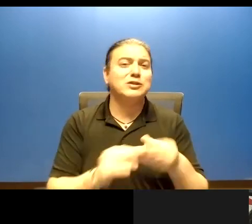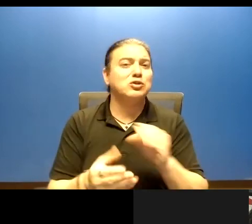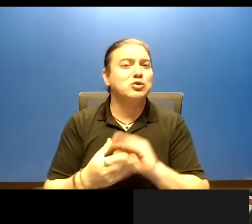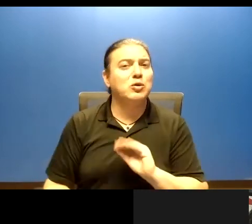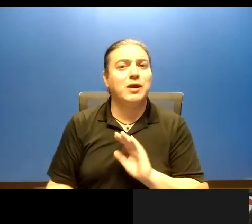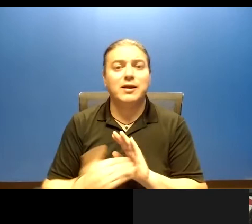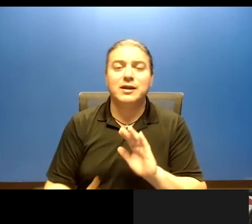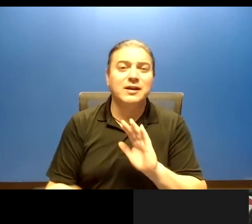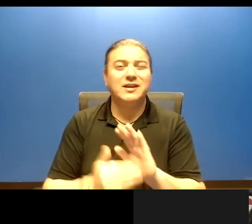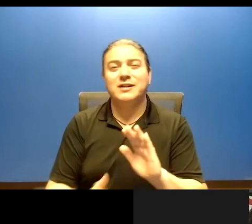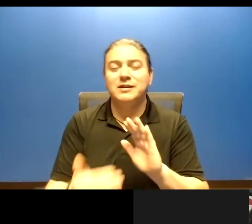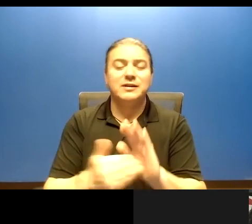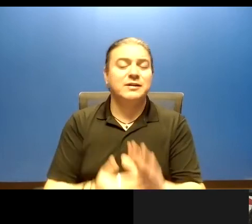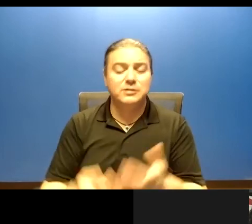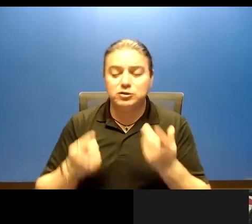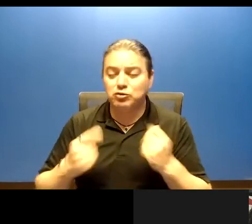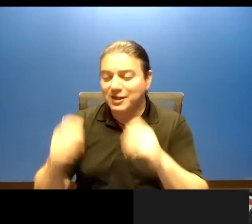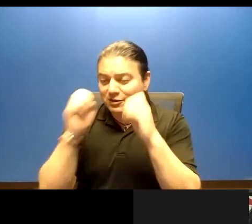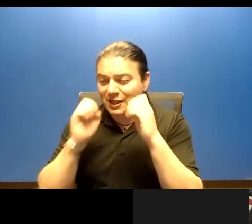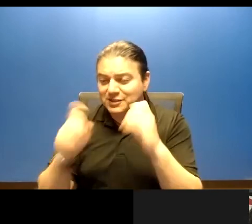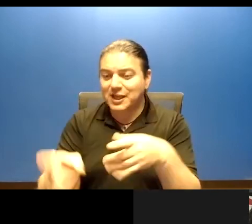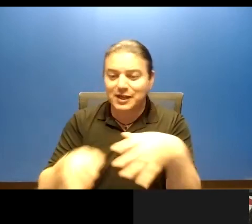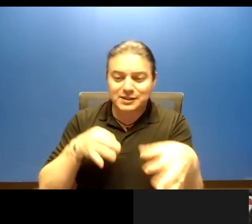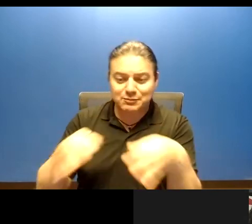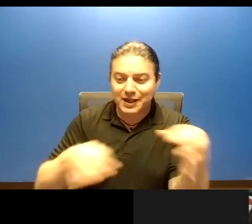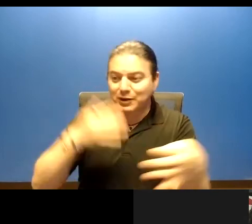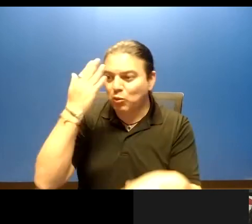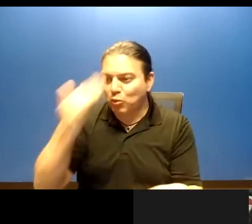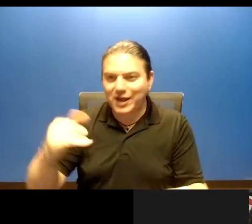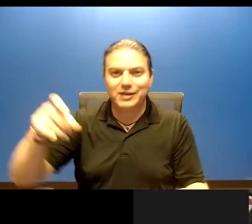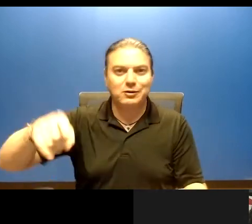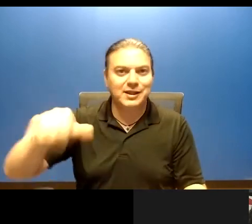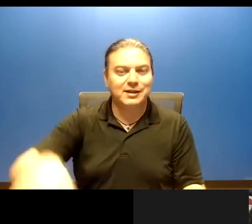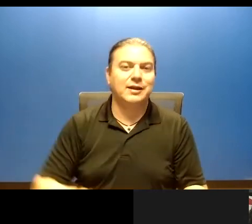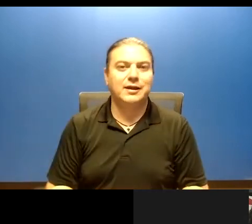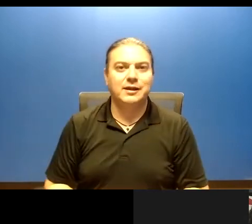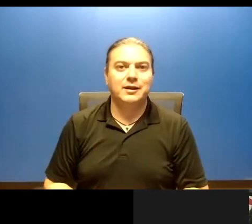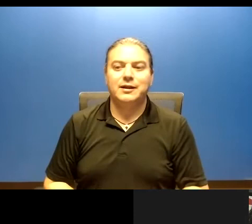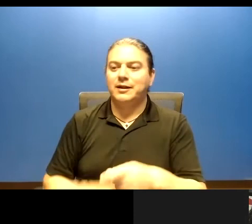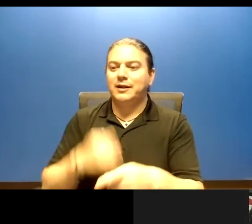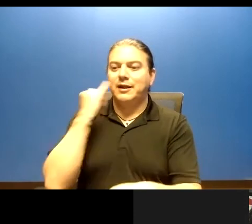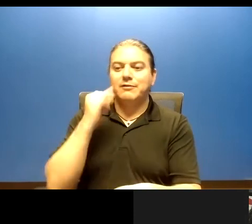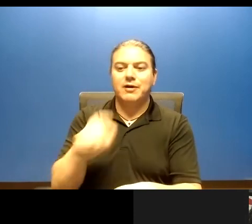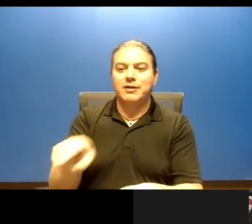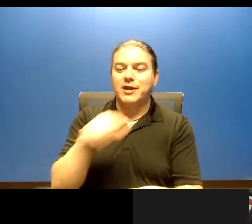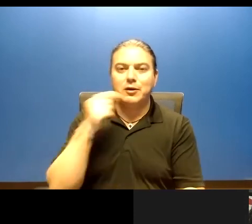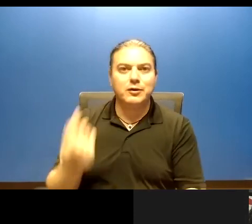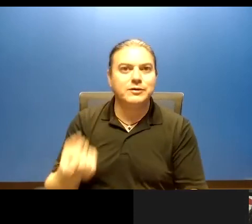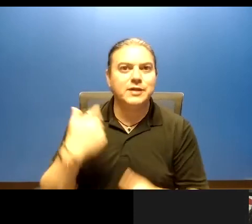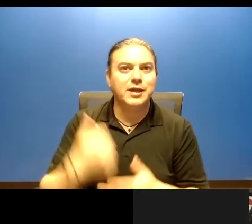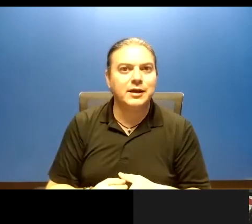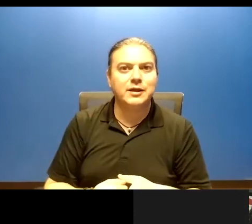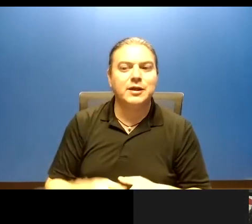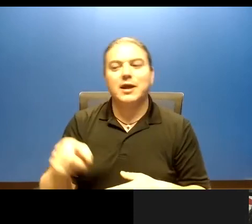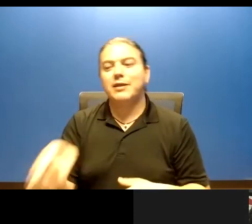and trying to educate and explain to someone why you need it a certain way when they don't have an understanding and they're trying to tell you, well, we can do it like